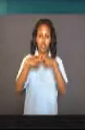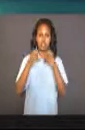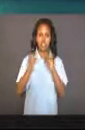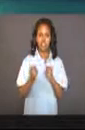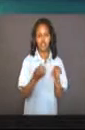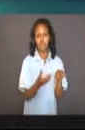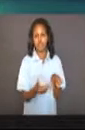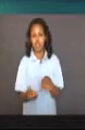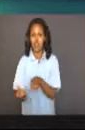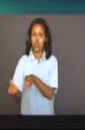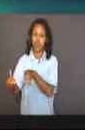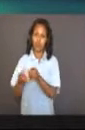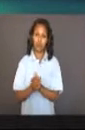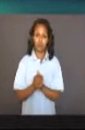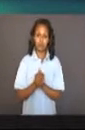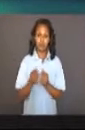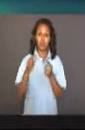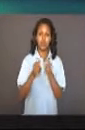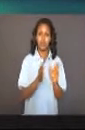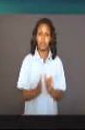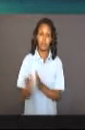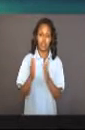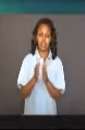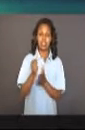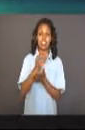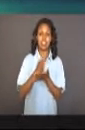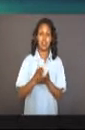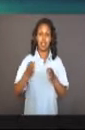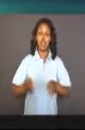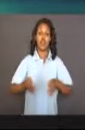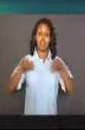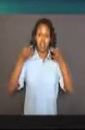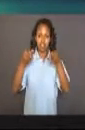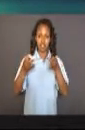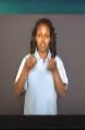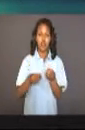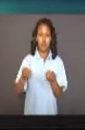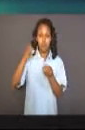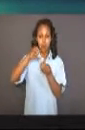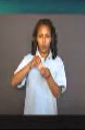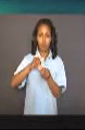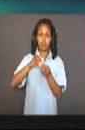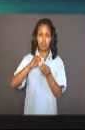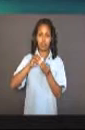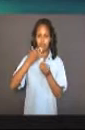flow. To make semiconductors more efficient,